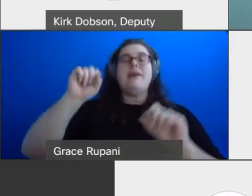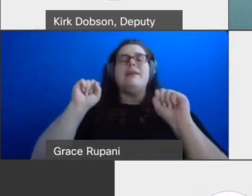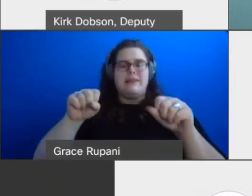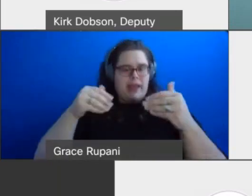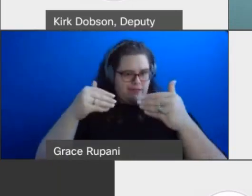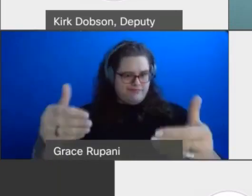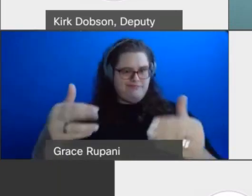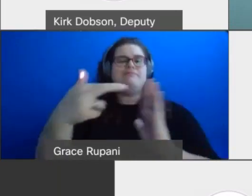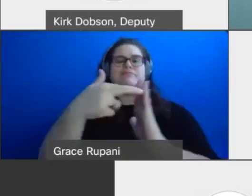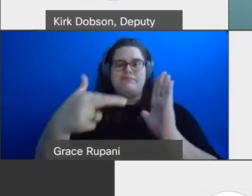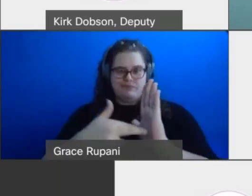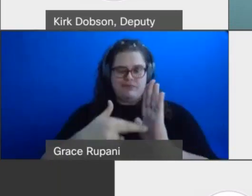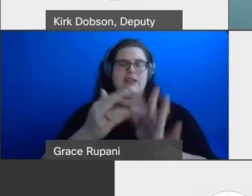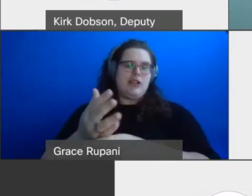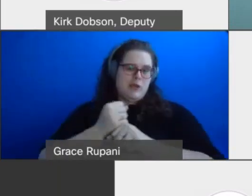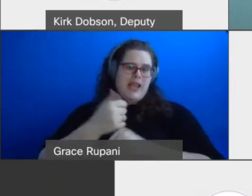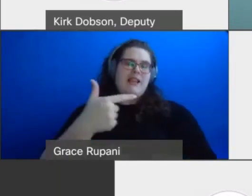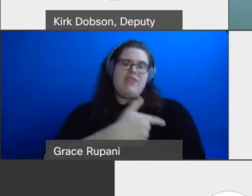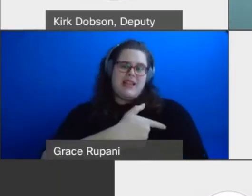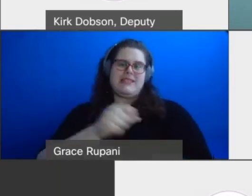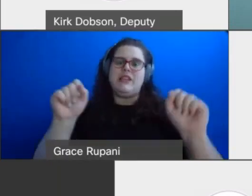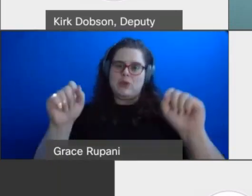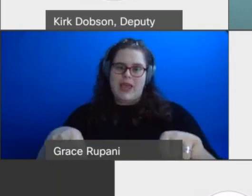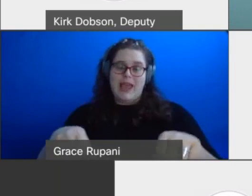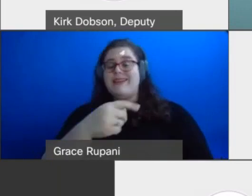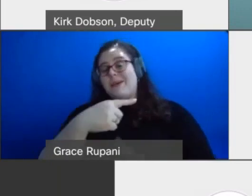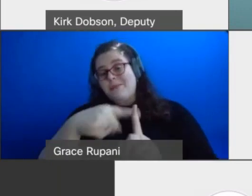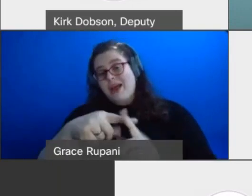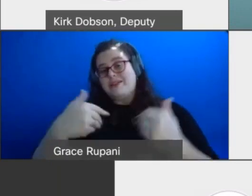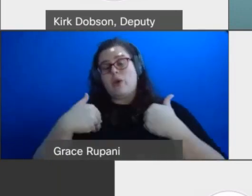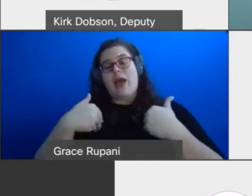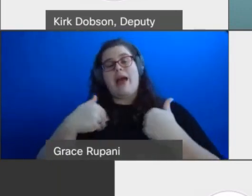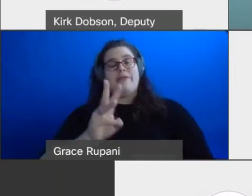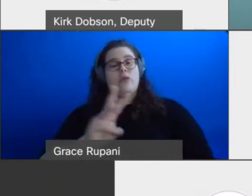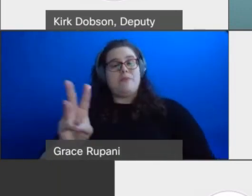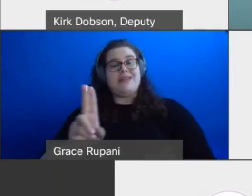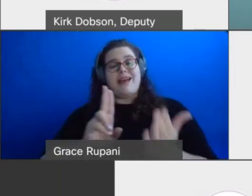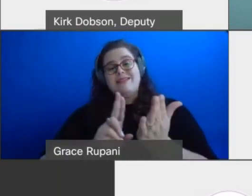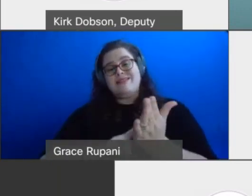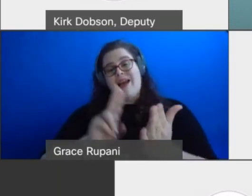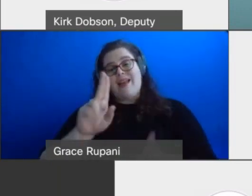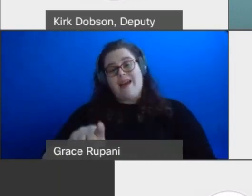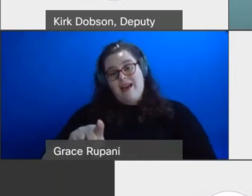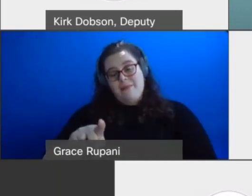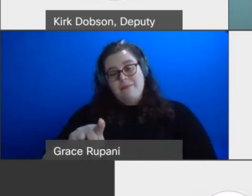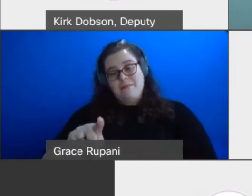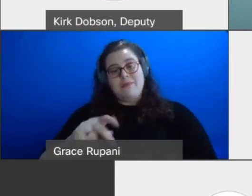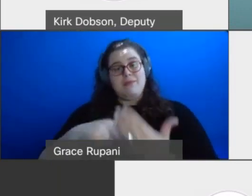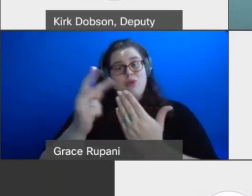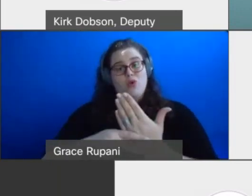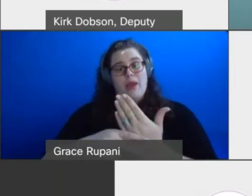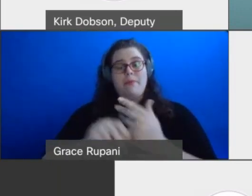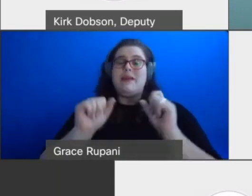vaccine. And there also is a sign up where you can basically be informed of when your